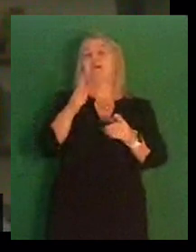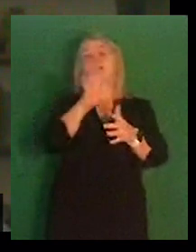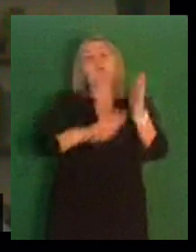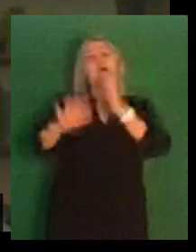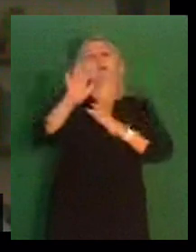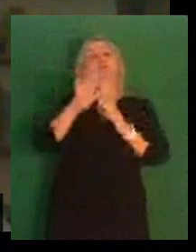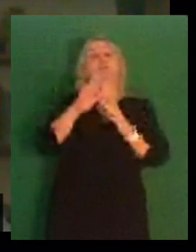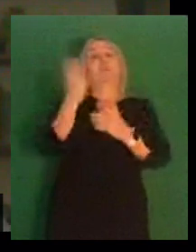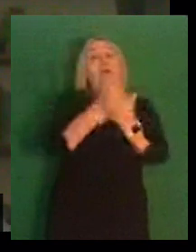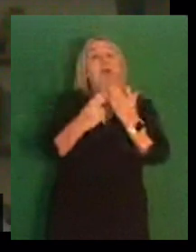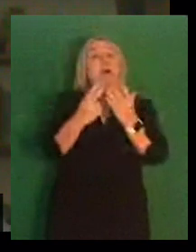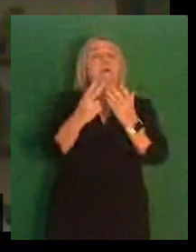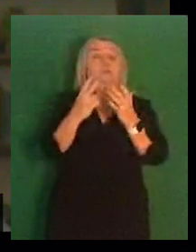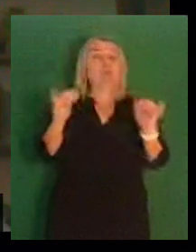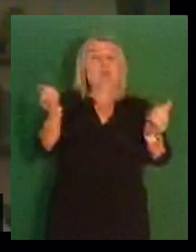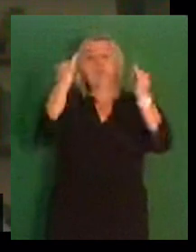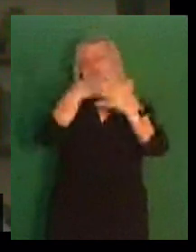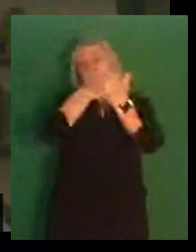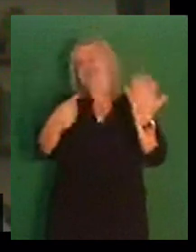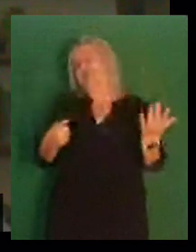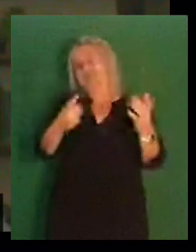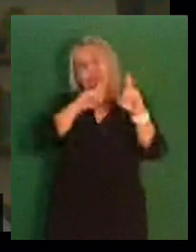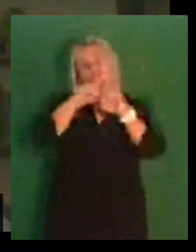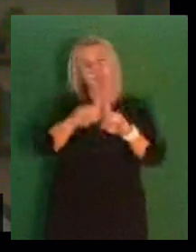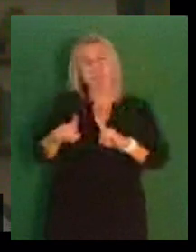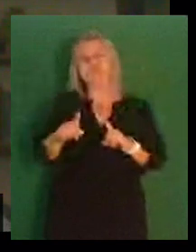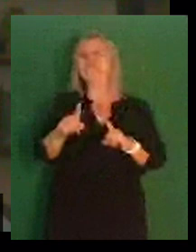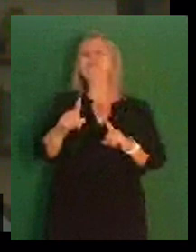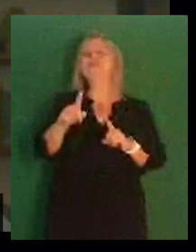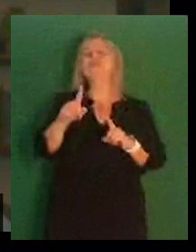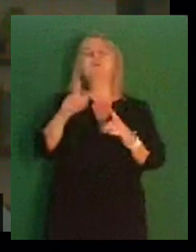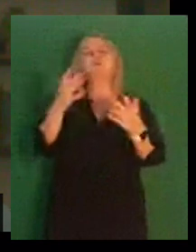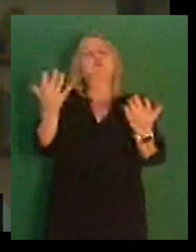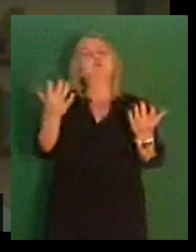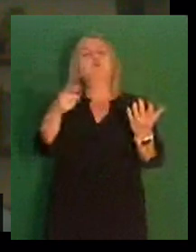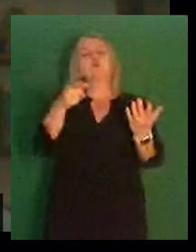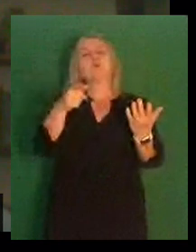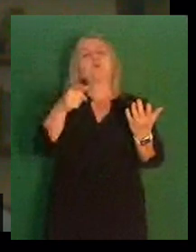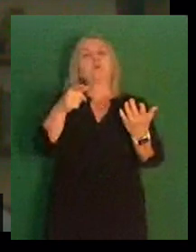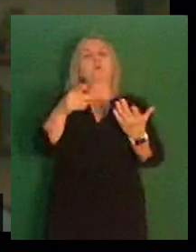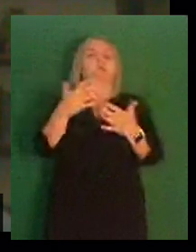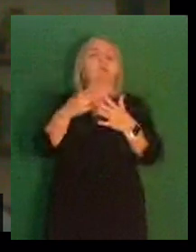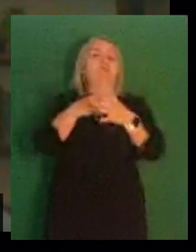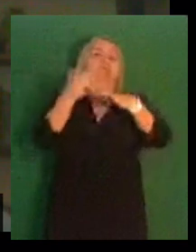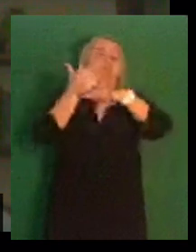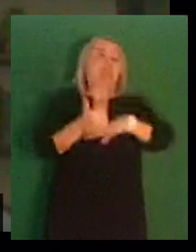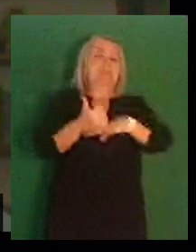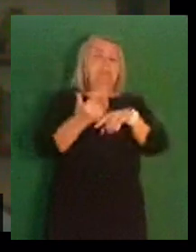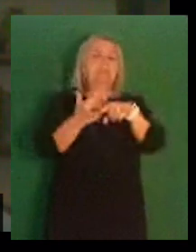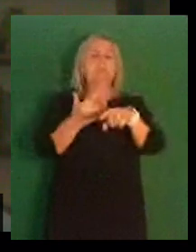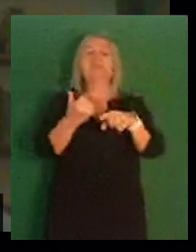a multidisciplinary festival, and it works on an application basis. So artists